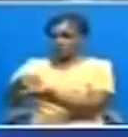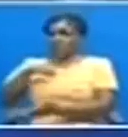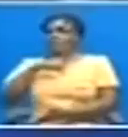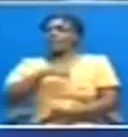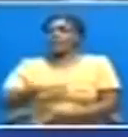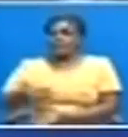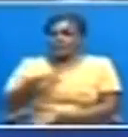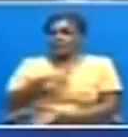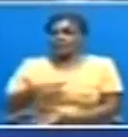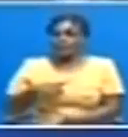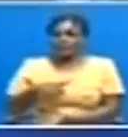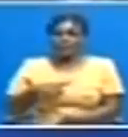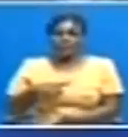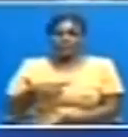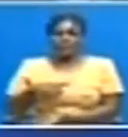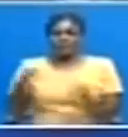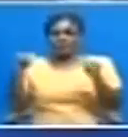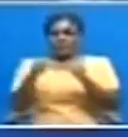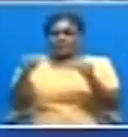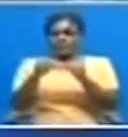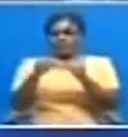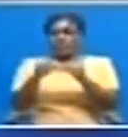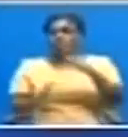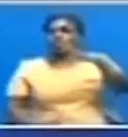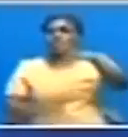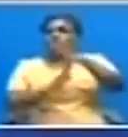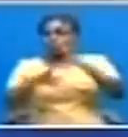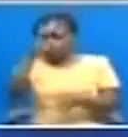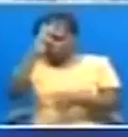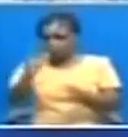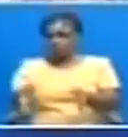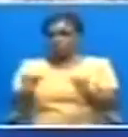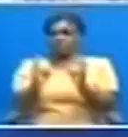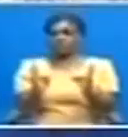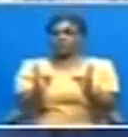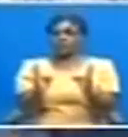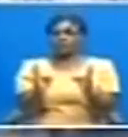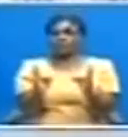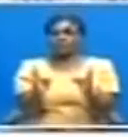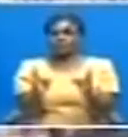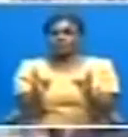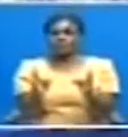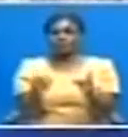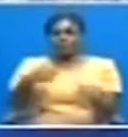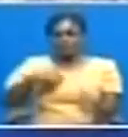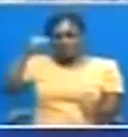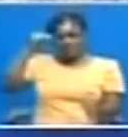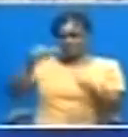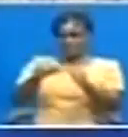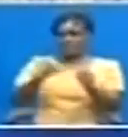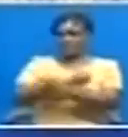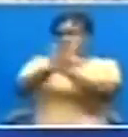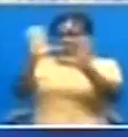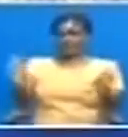lucky to meet this senior police officer from that end. So he said, I remember very well